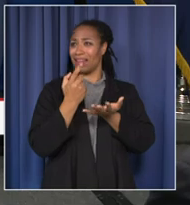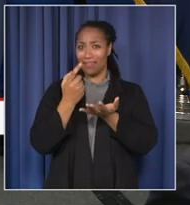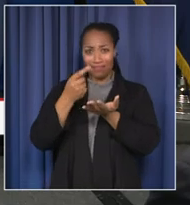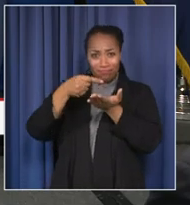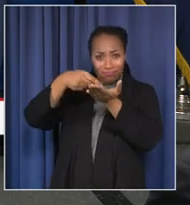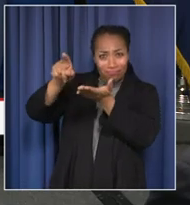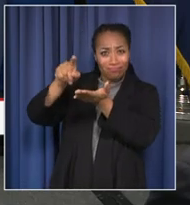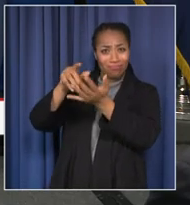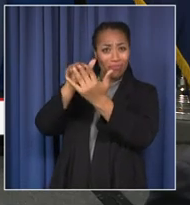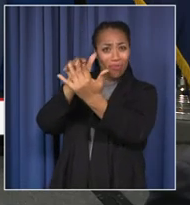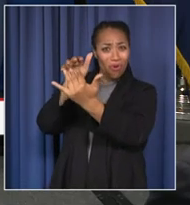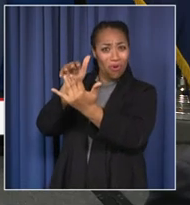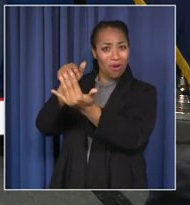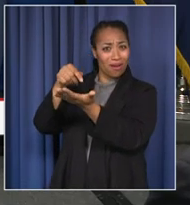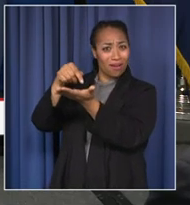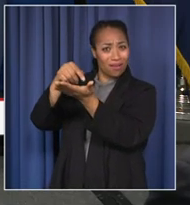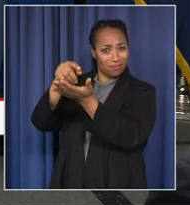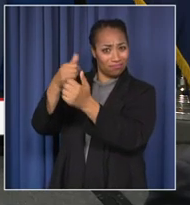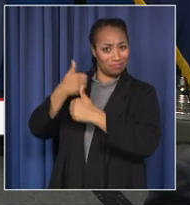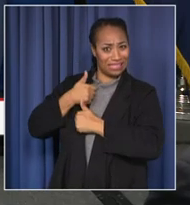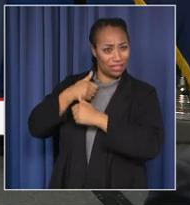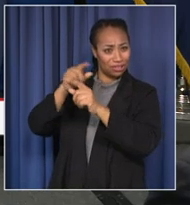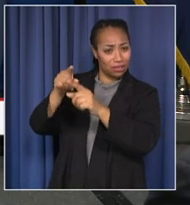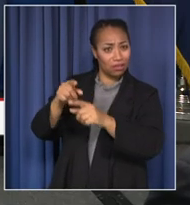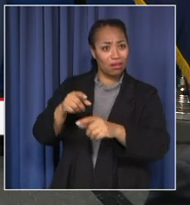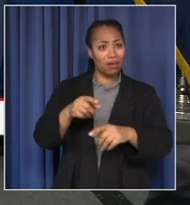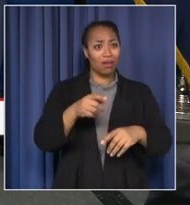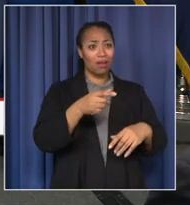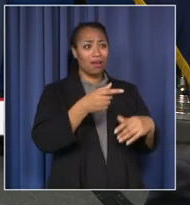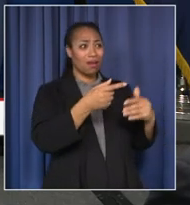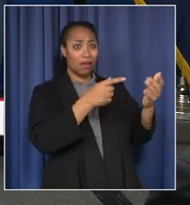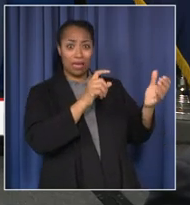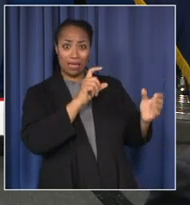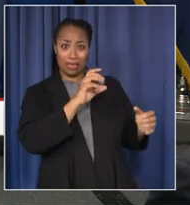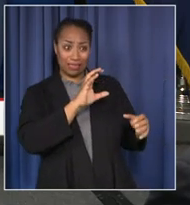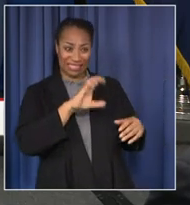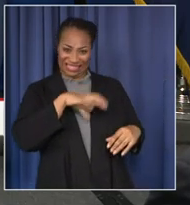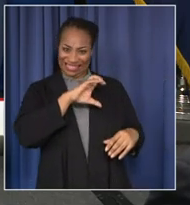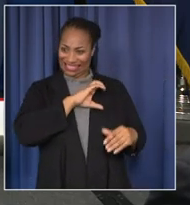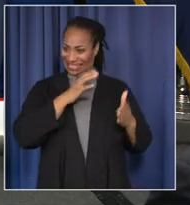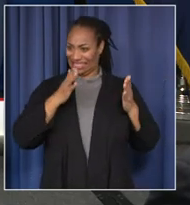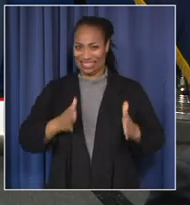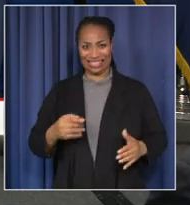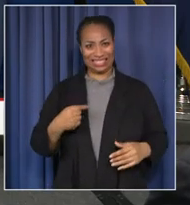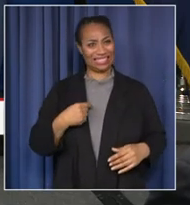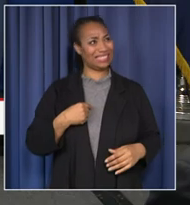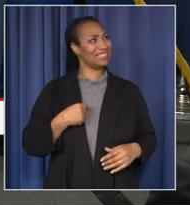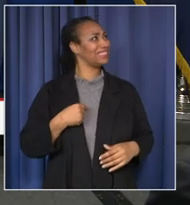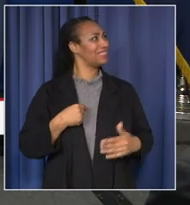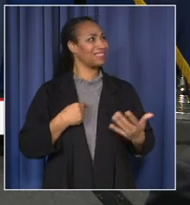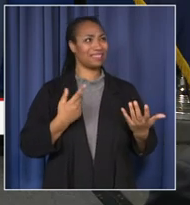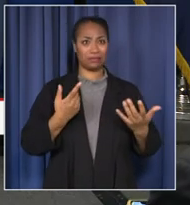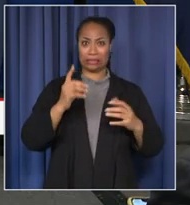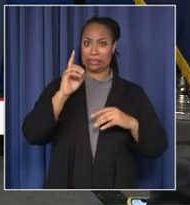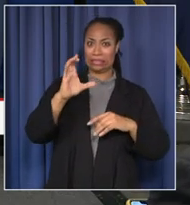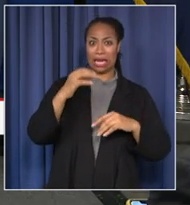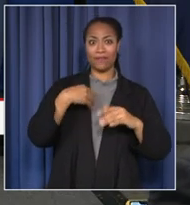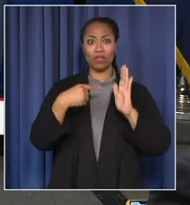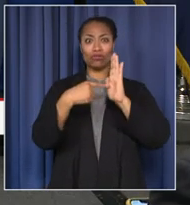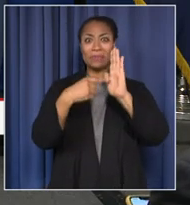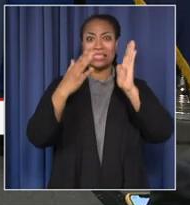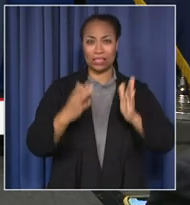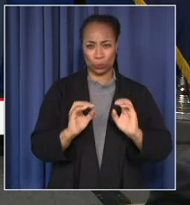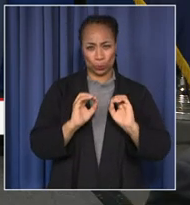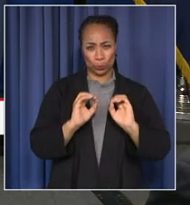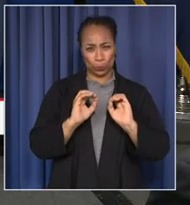of the rights. And the unfortunate answer is it has come down to partisanship. And we don't regard D.C. being added